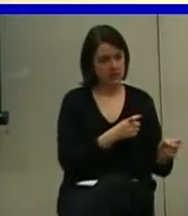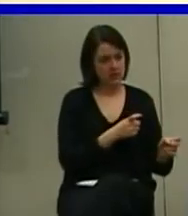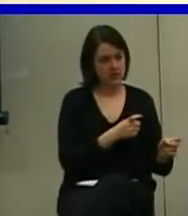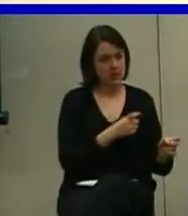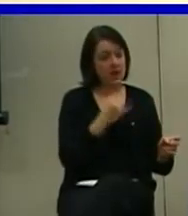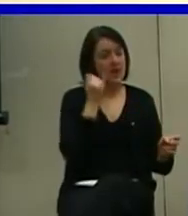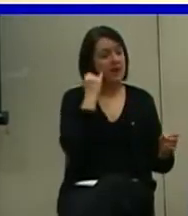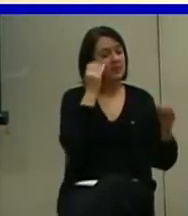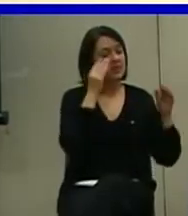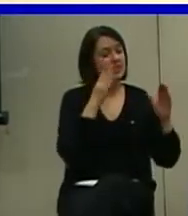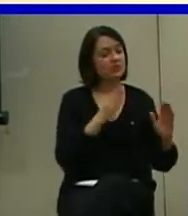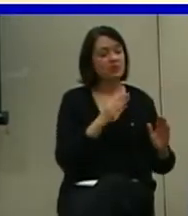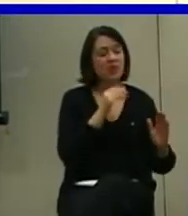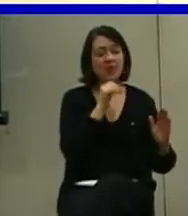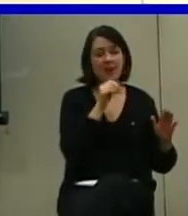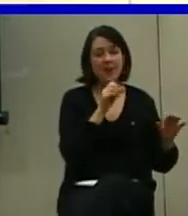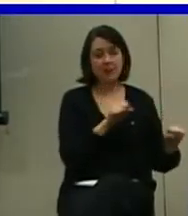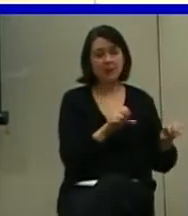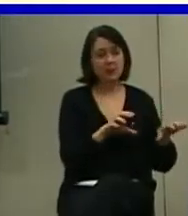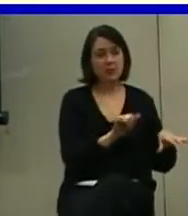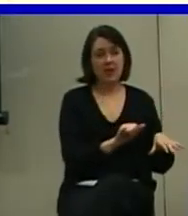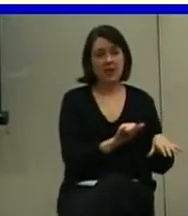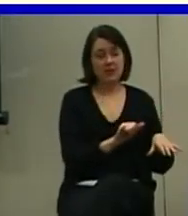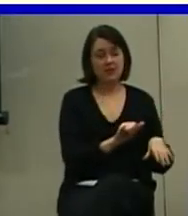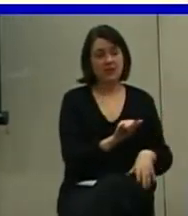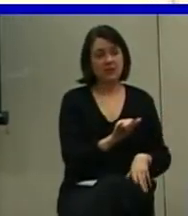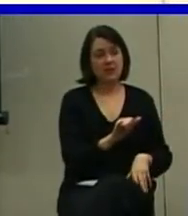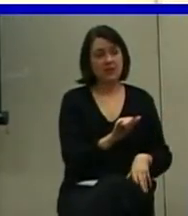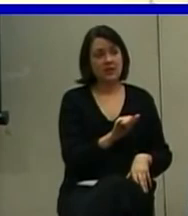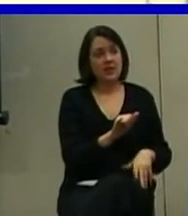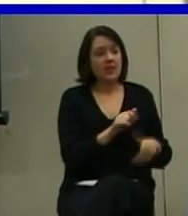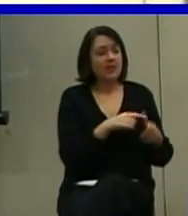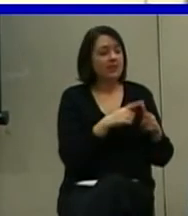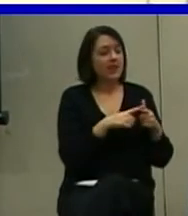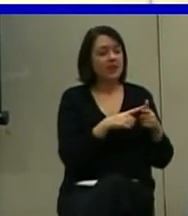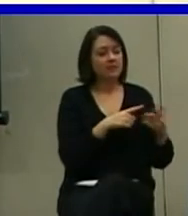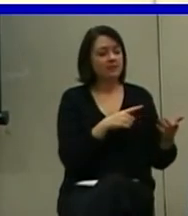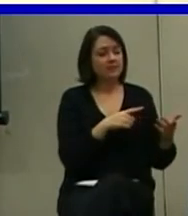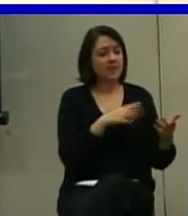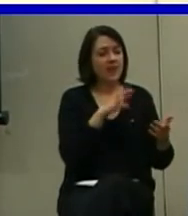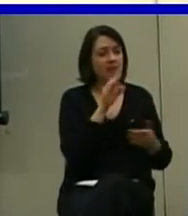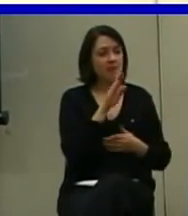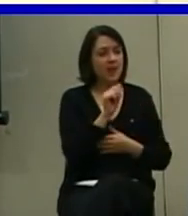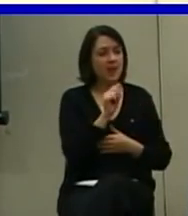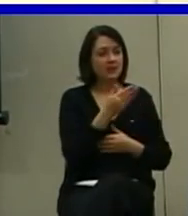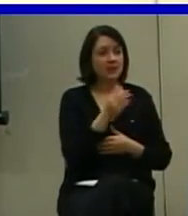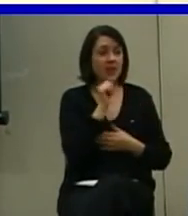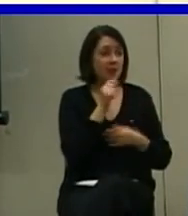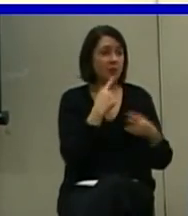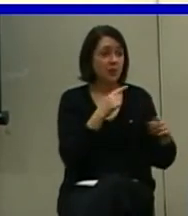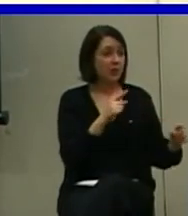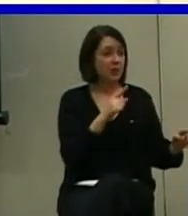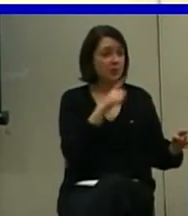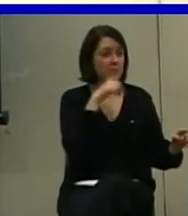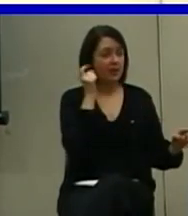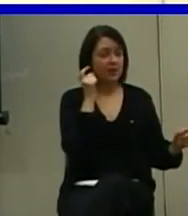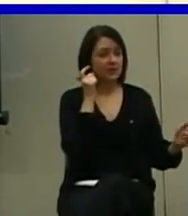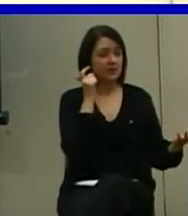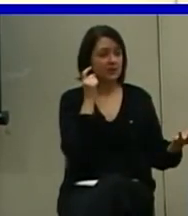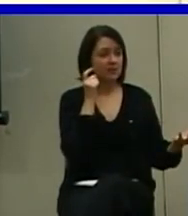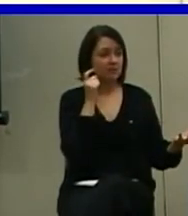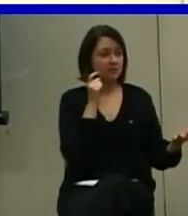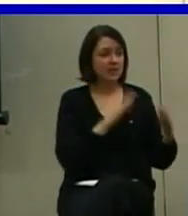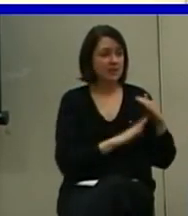If the teachers aren't able to do those things, then even the FBA stuff isn't going to work because